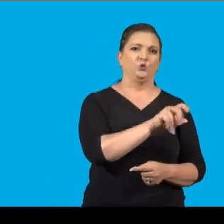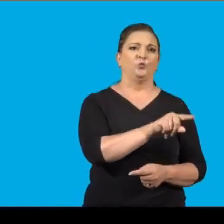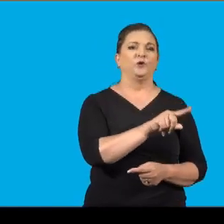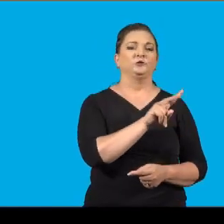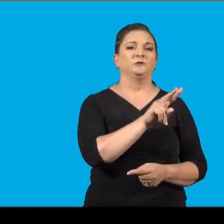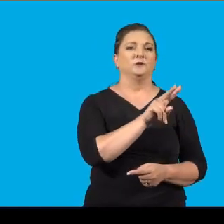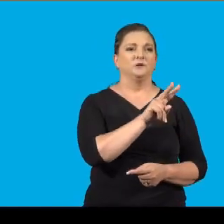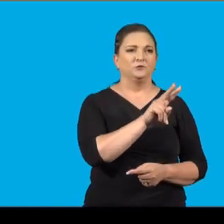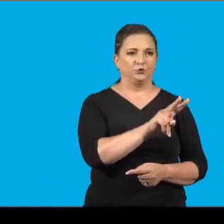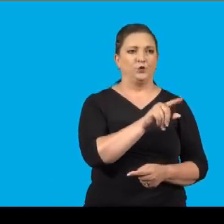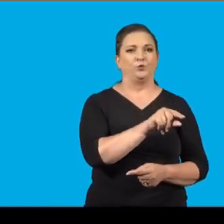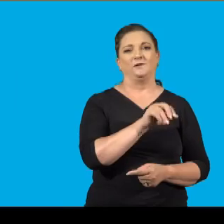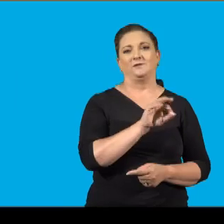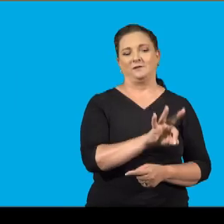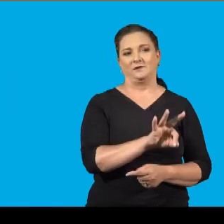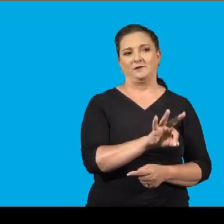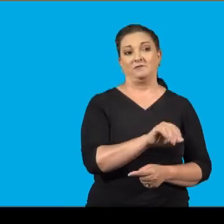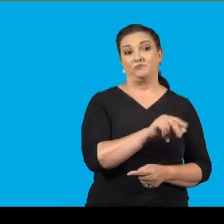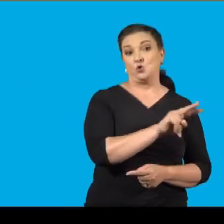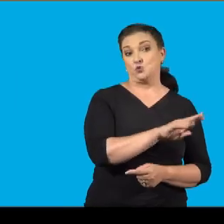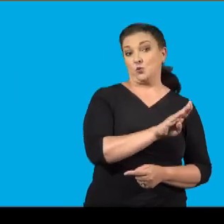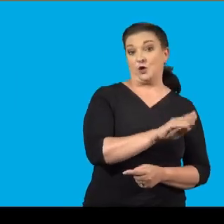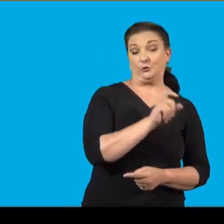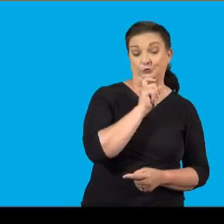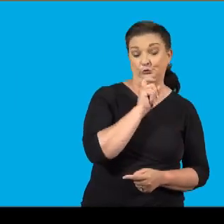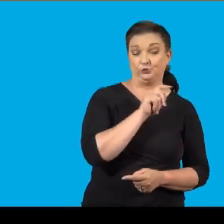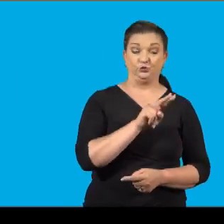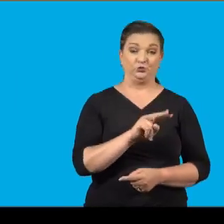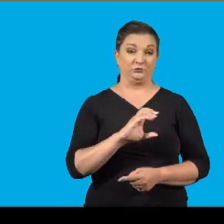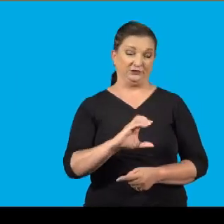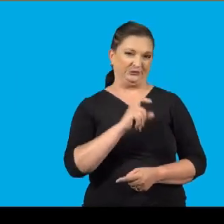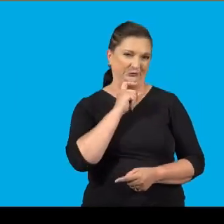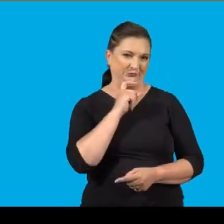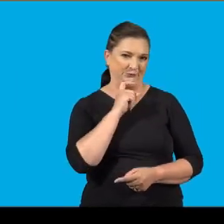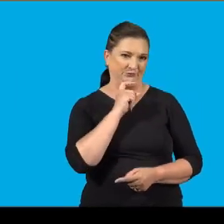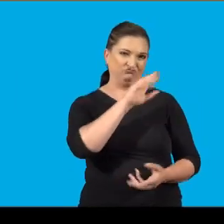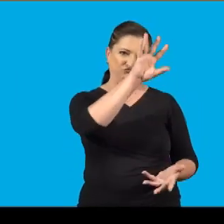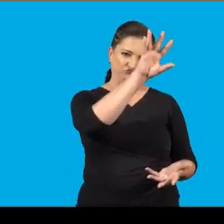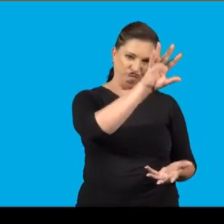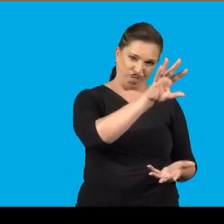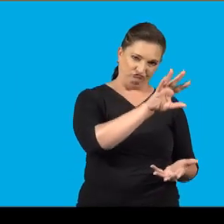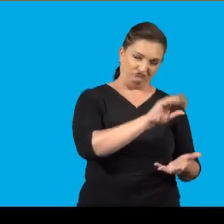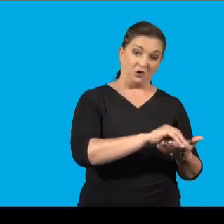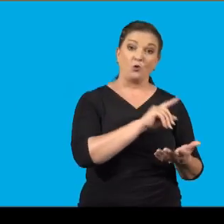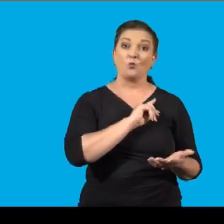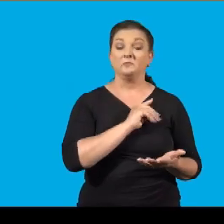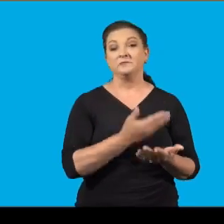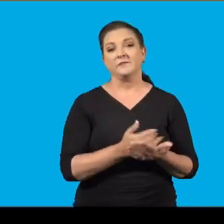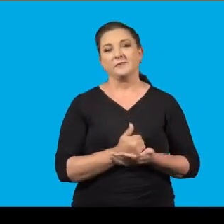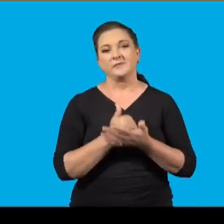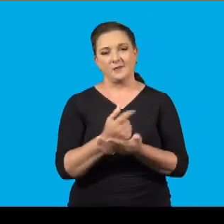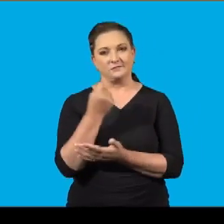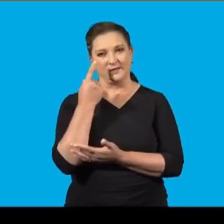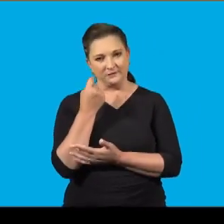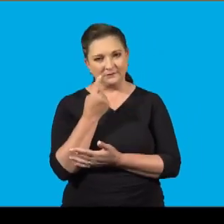to 2.2.3 using sources 2B and 2C, just to help you